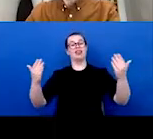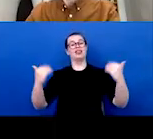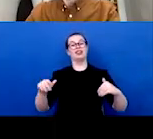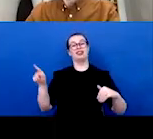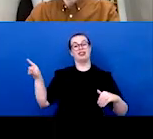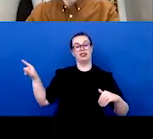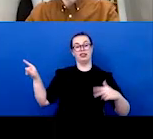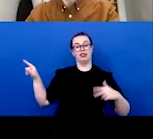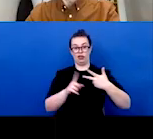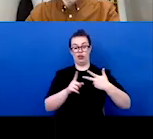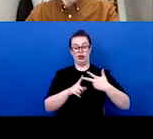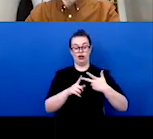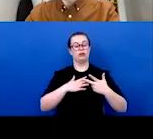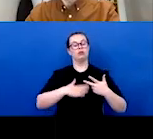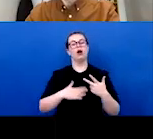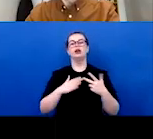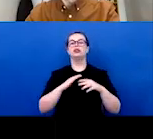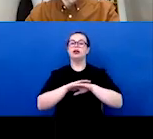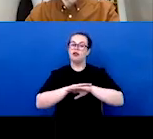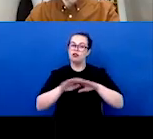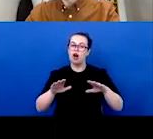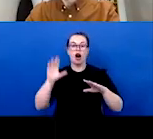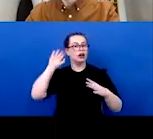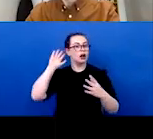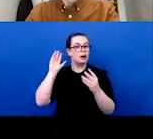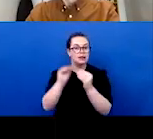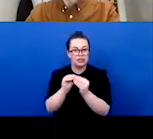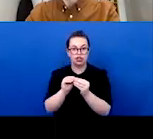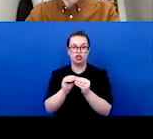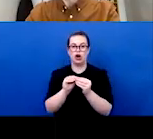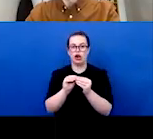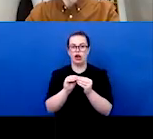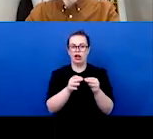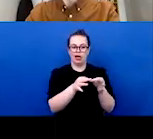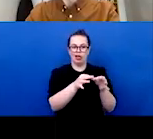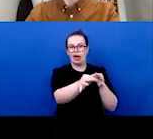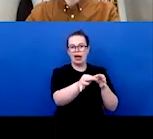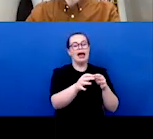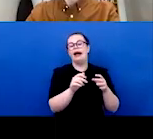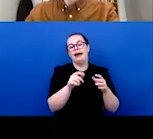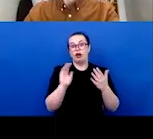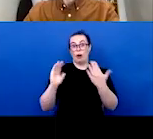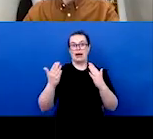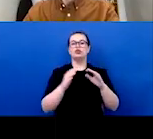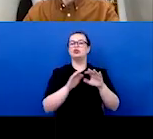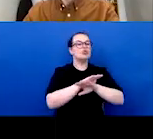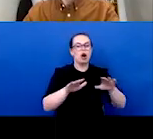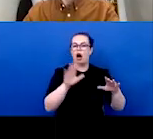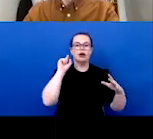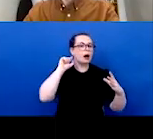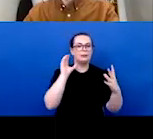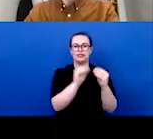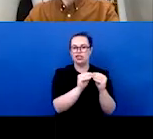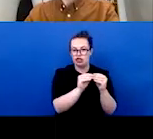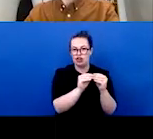use appropriate non-composition baseline and controls. And this is the hard part of this game. Now, there is